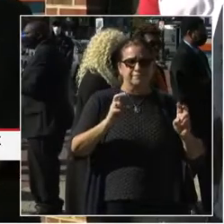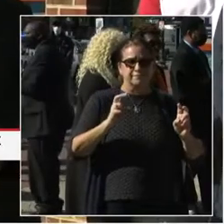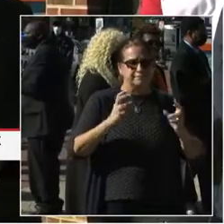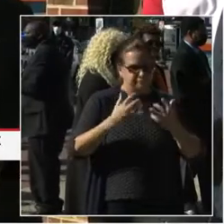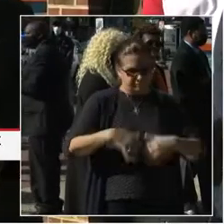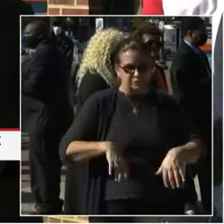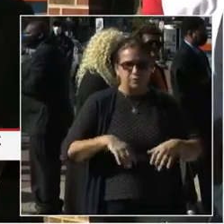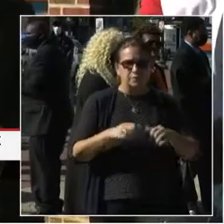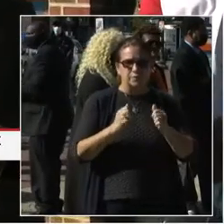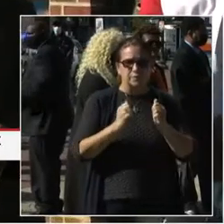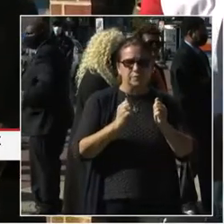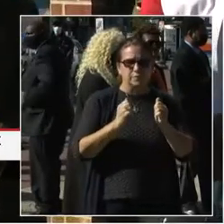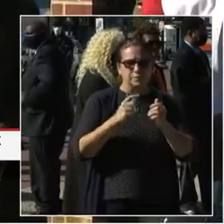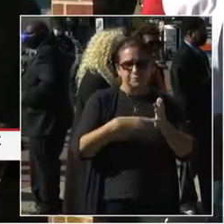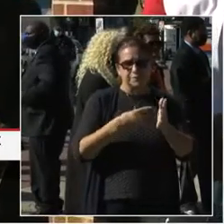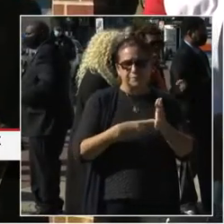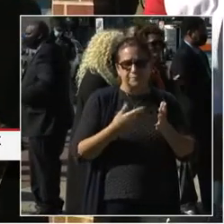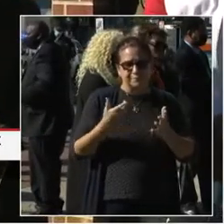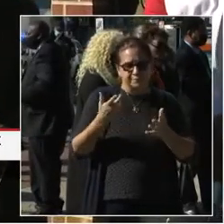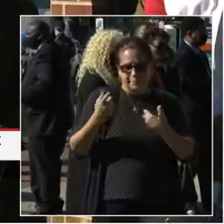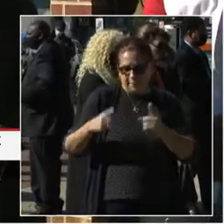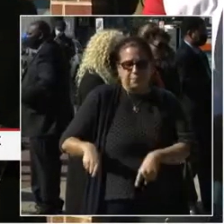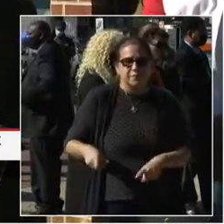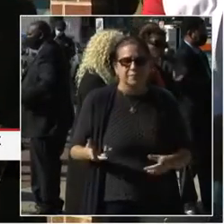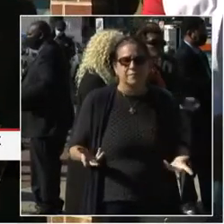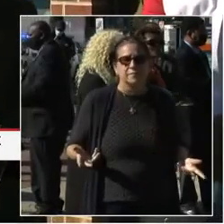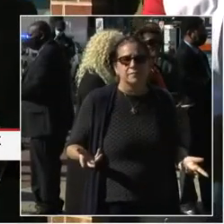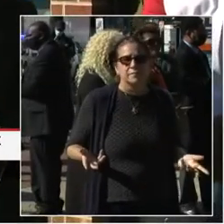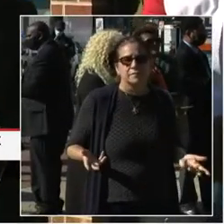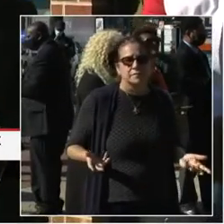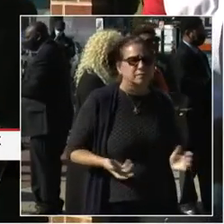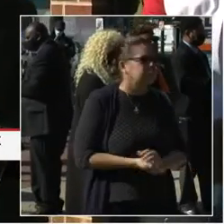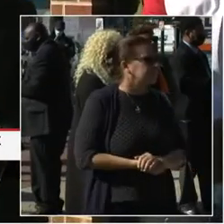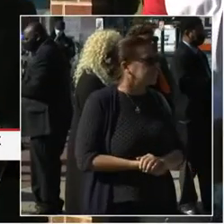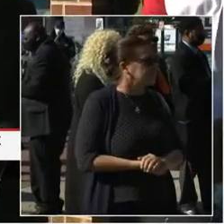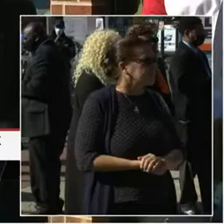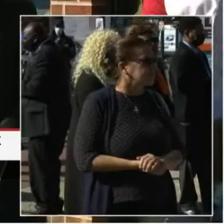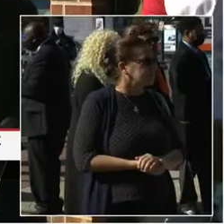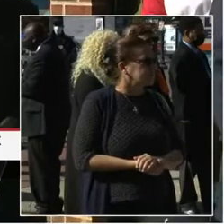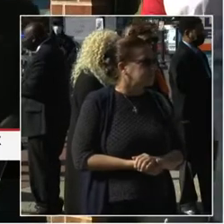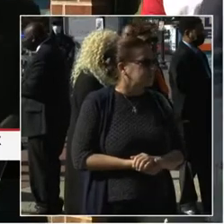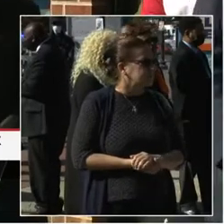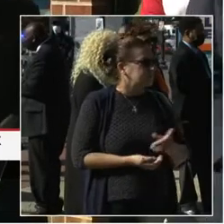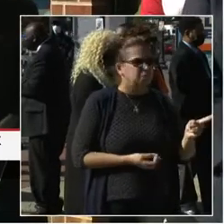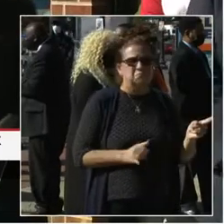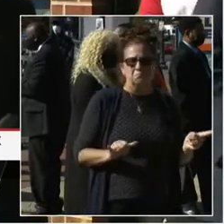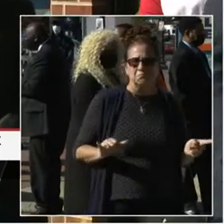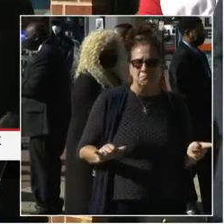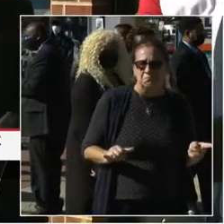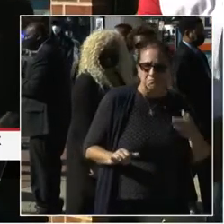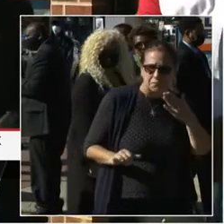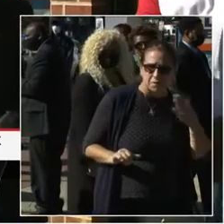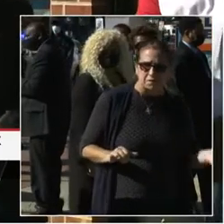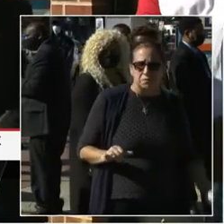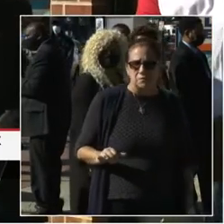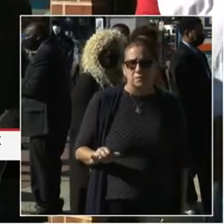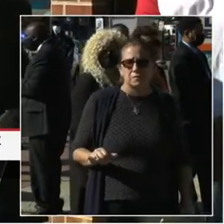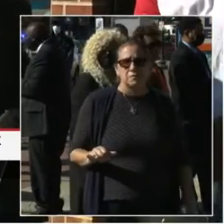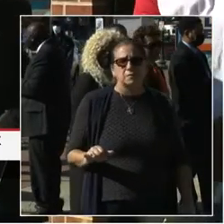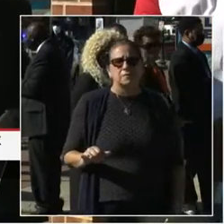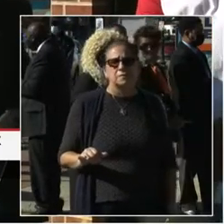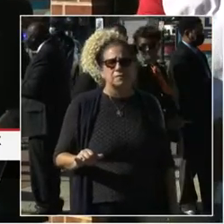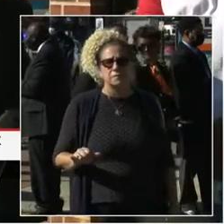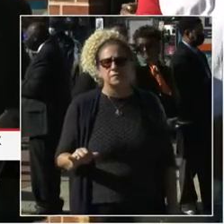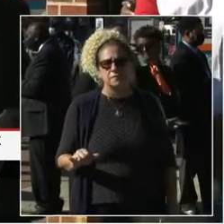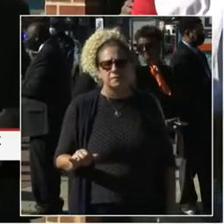Any other questions? Yes. Hi, Mayor. One question for you. Obviously, you're talking about food access and back on the topic here, but still east of the river,